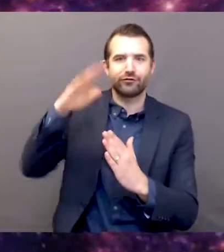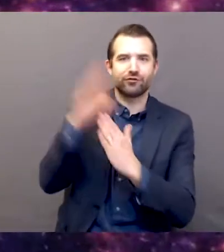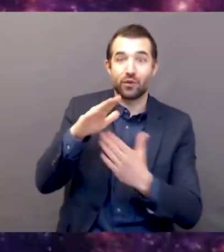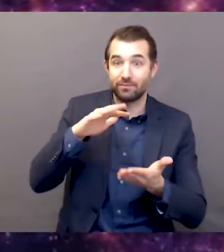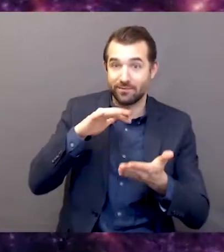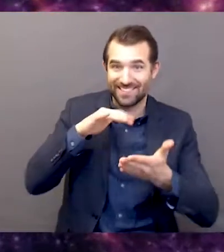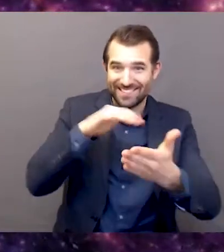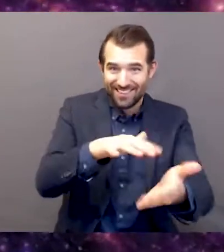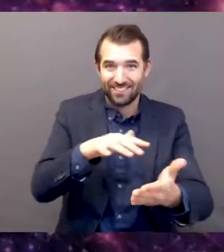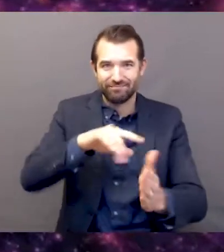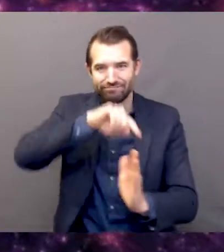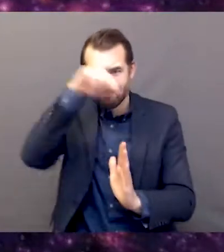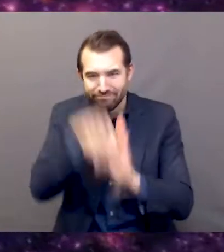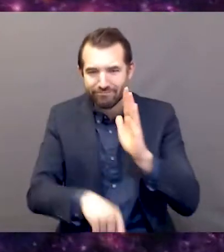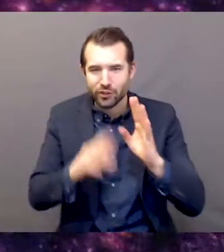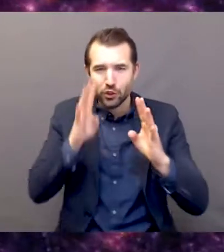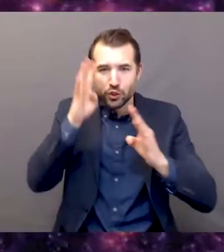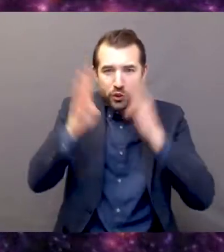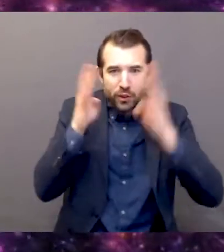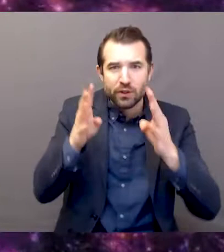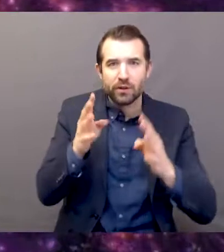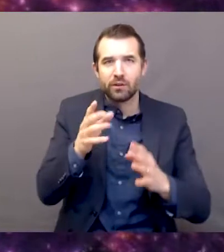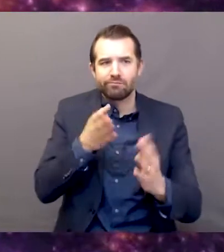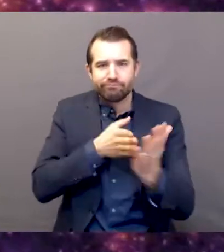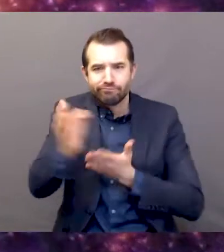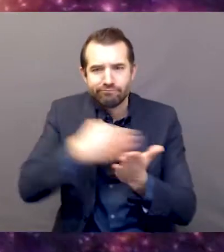deep creativity, and rigorous investigation.